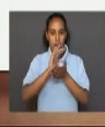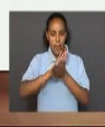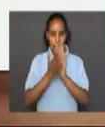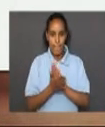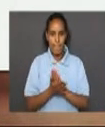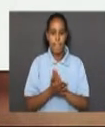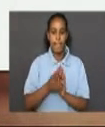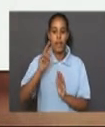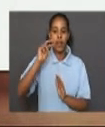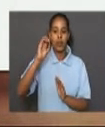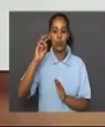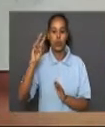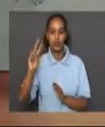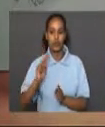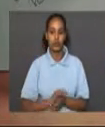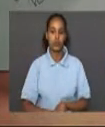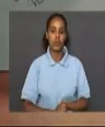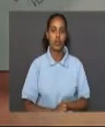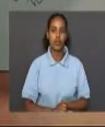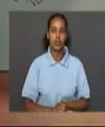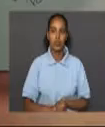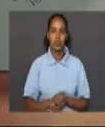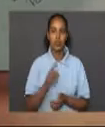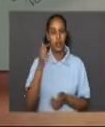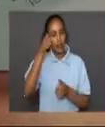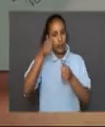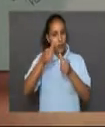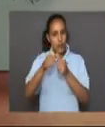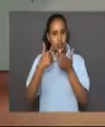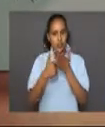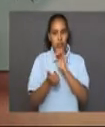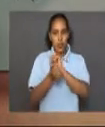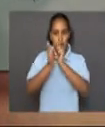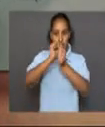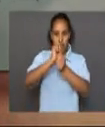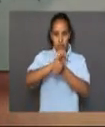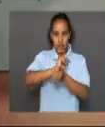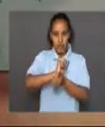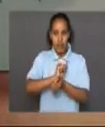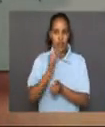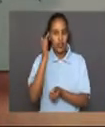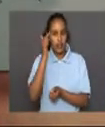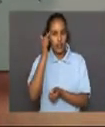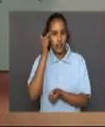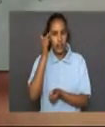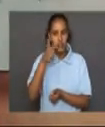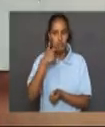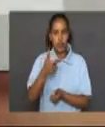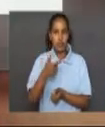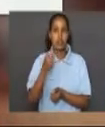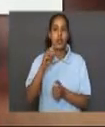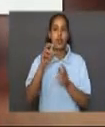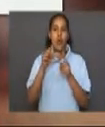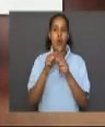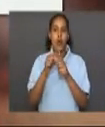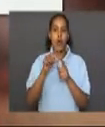becomes nitric acid. You can remember this progression by thinking of telling someone the